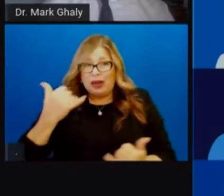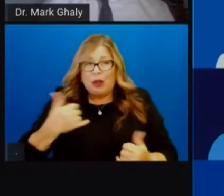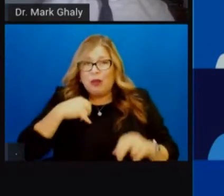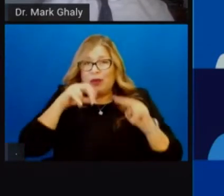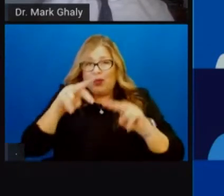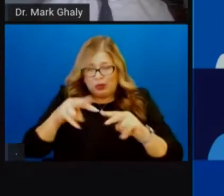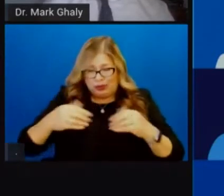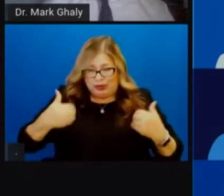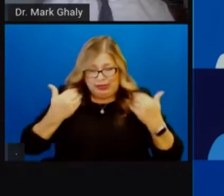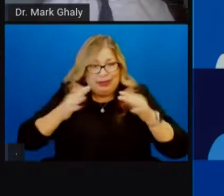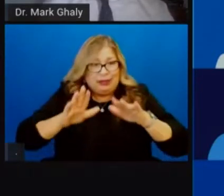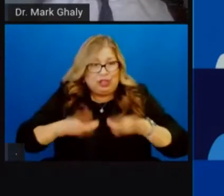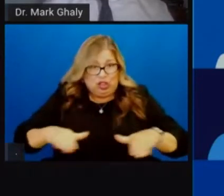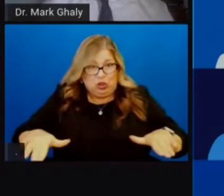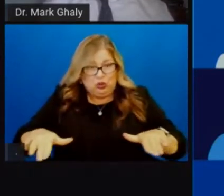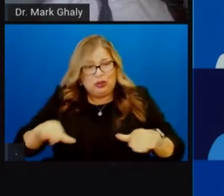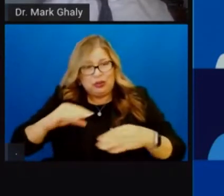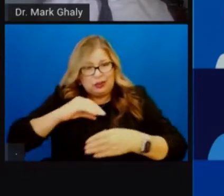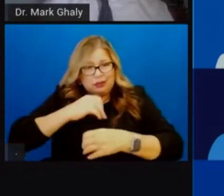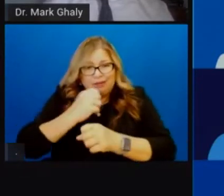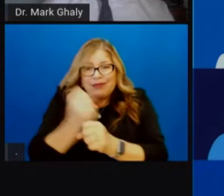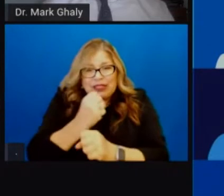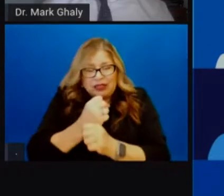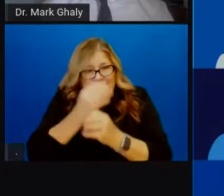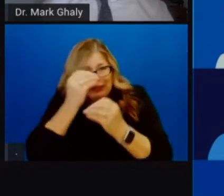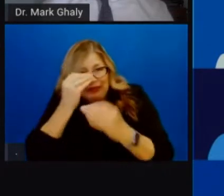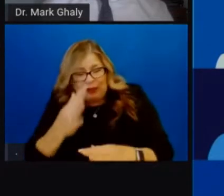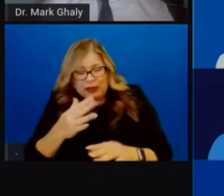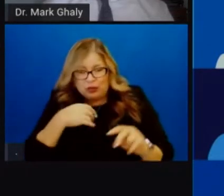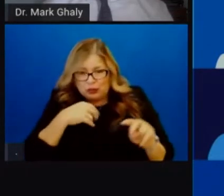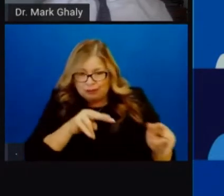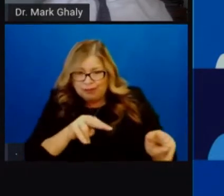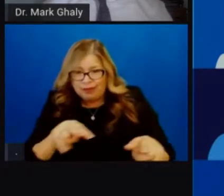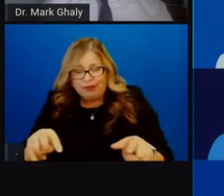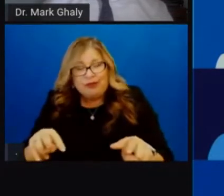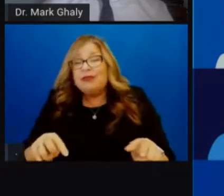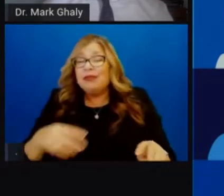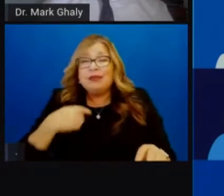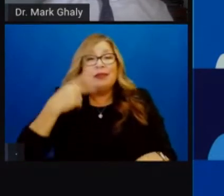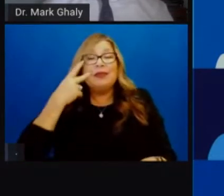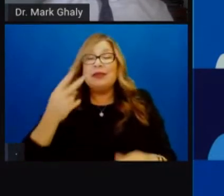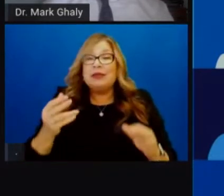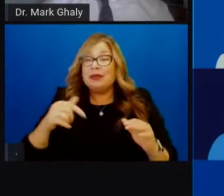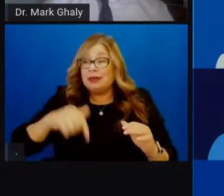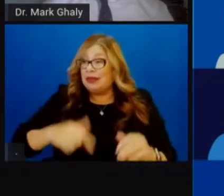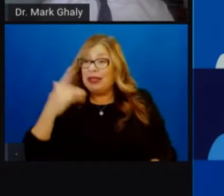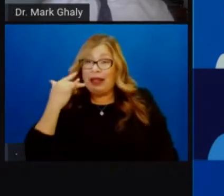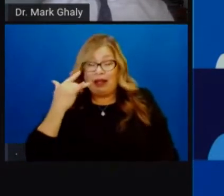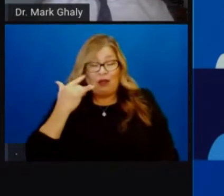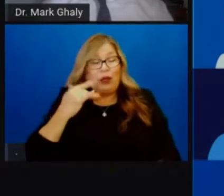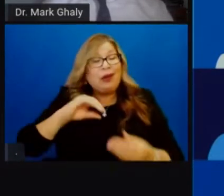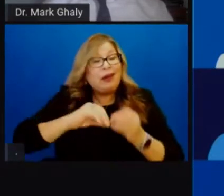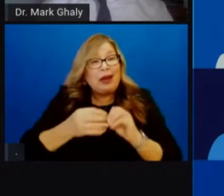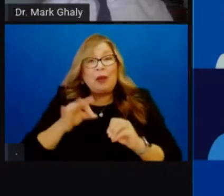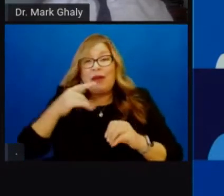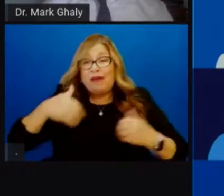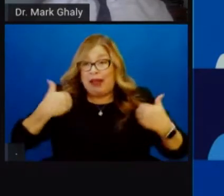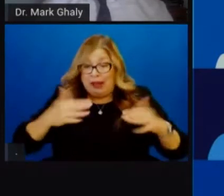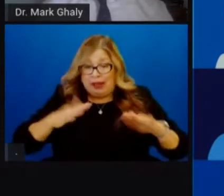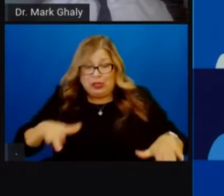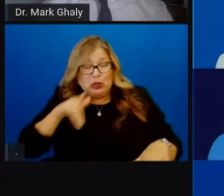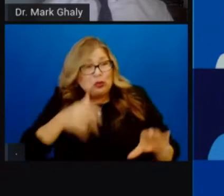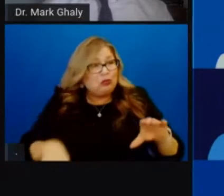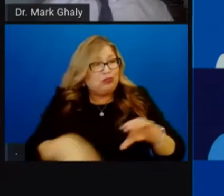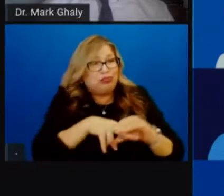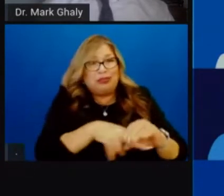data. And California's among the lowest pediatric hospitalizations compared to other states. And this is in